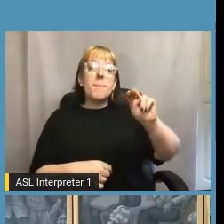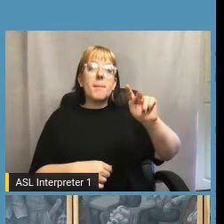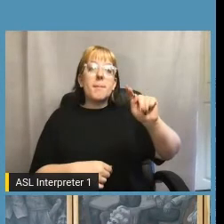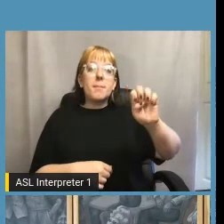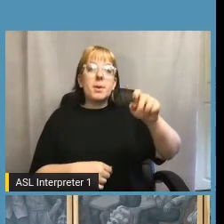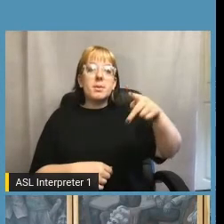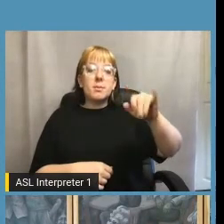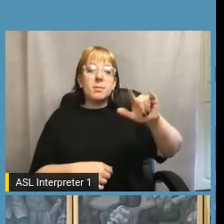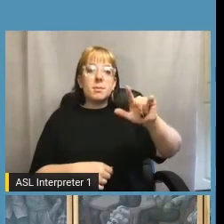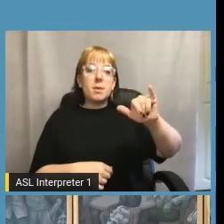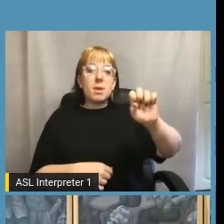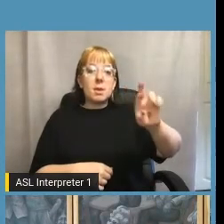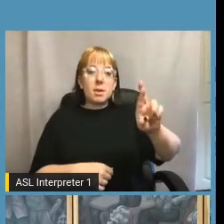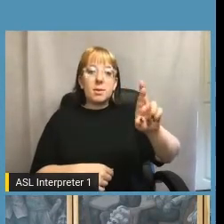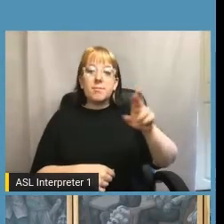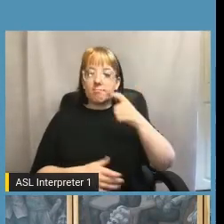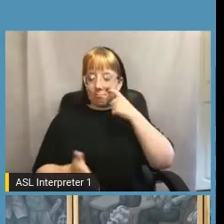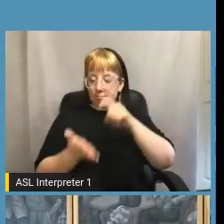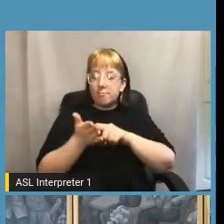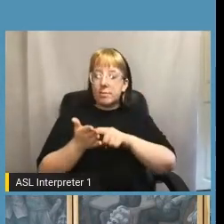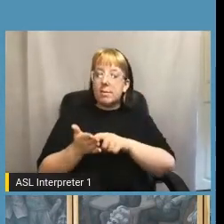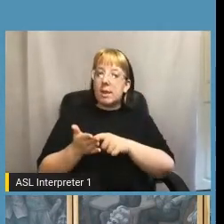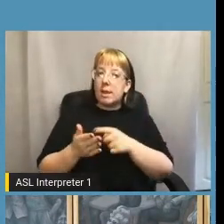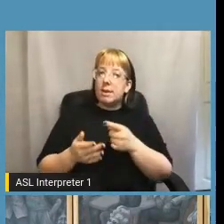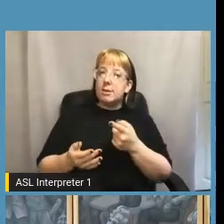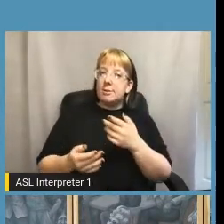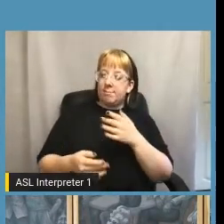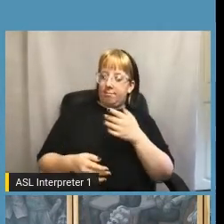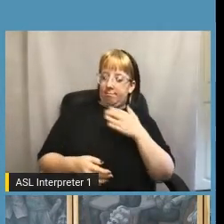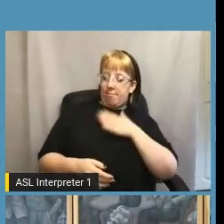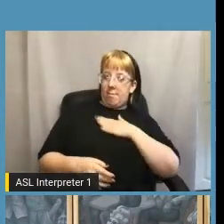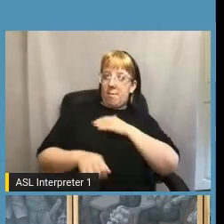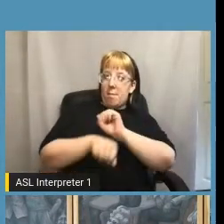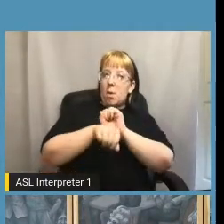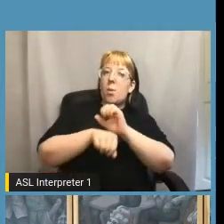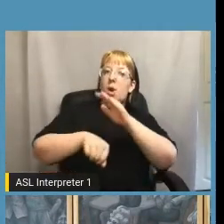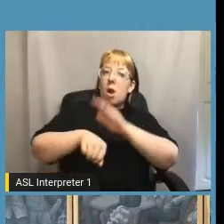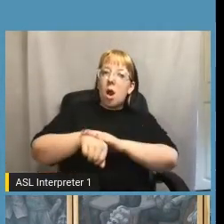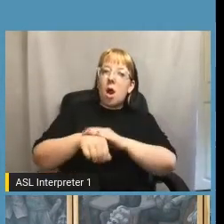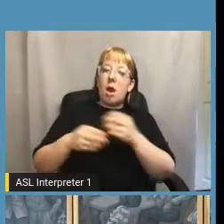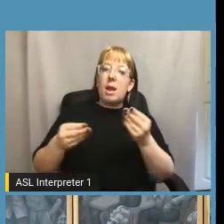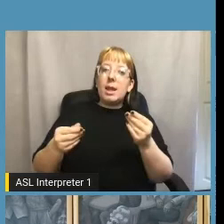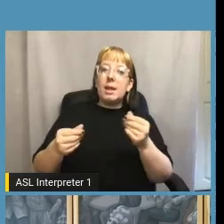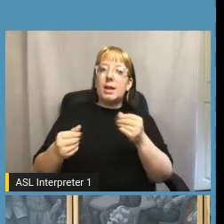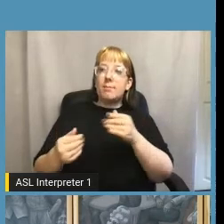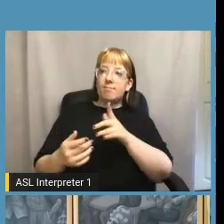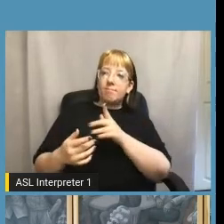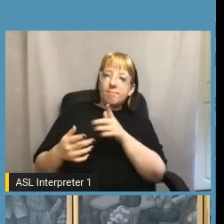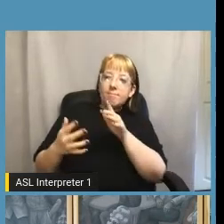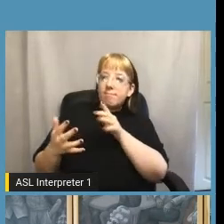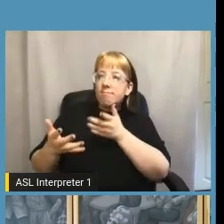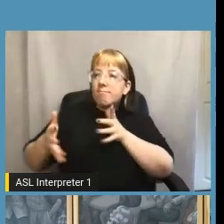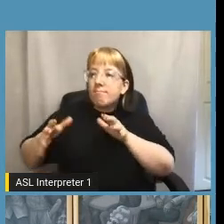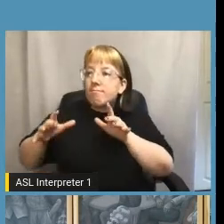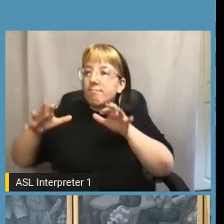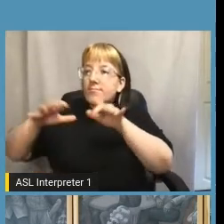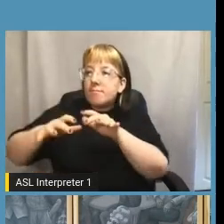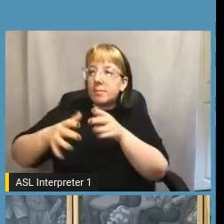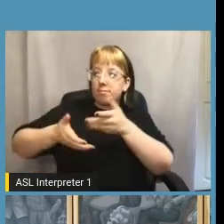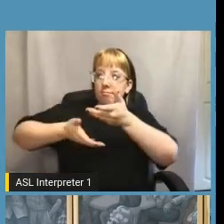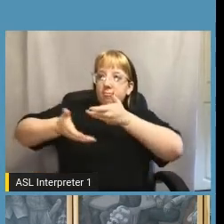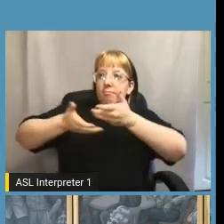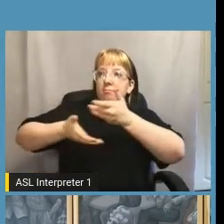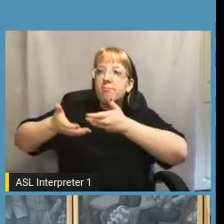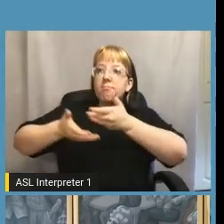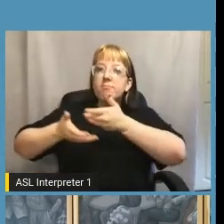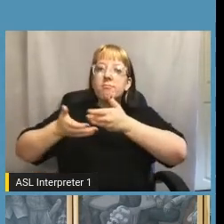we do our work on land that has long served as a site of meeting and exchange of indigenous peoples. The Western Abnaki